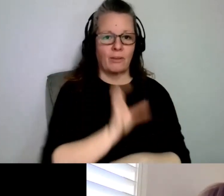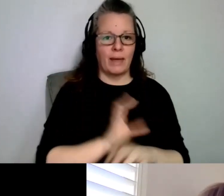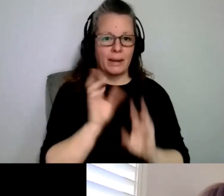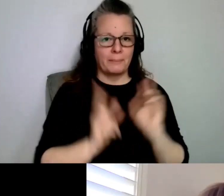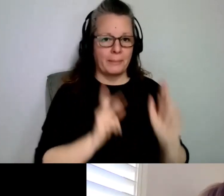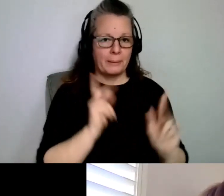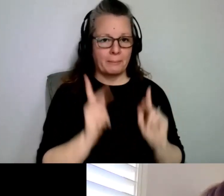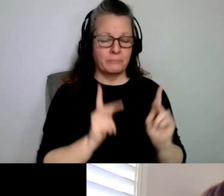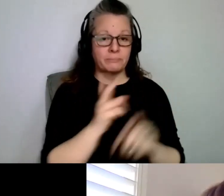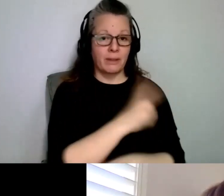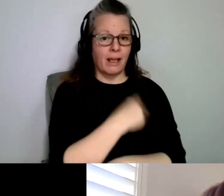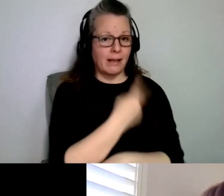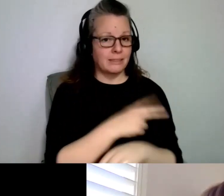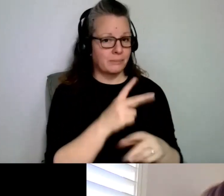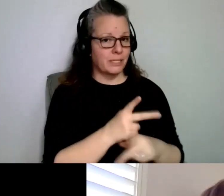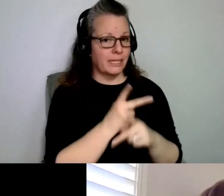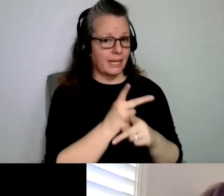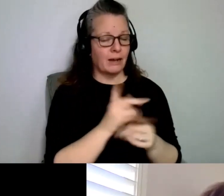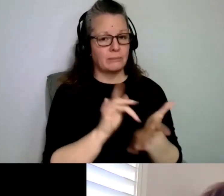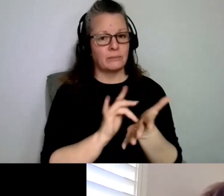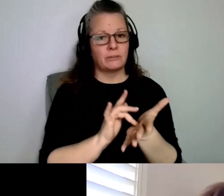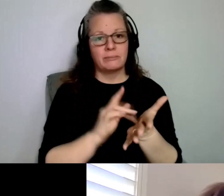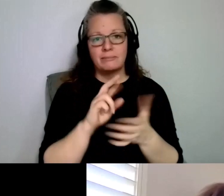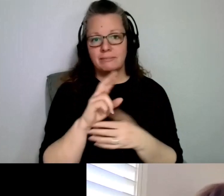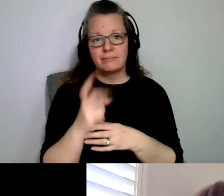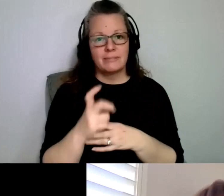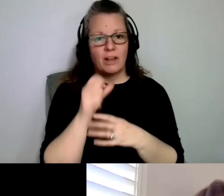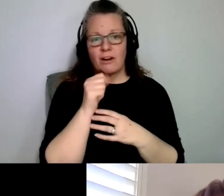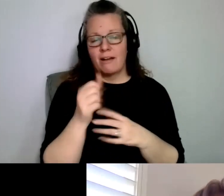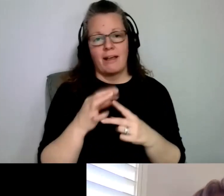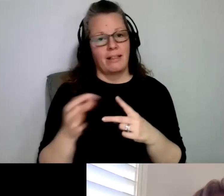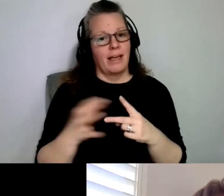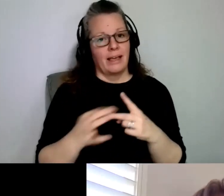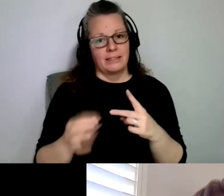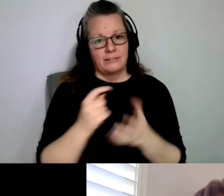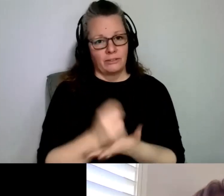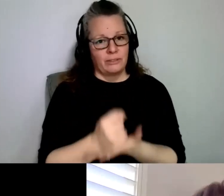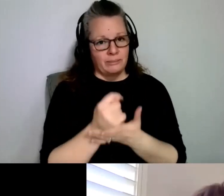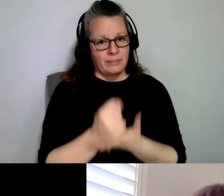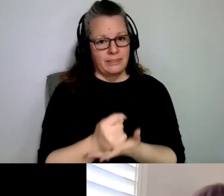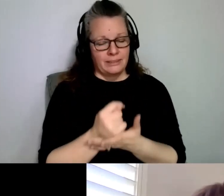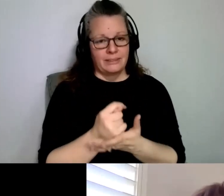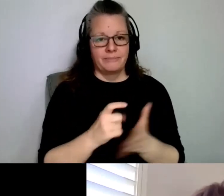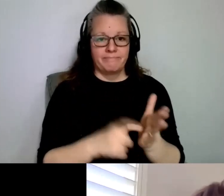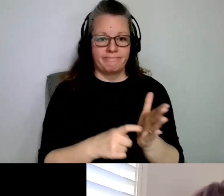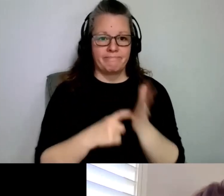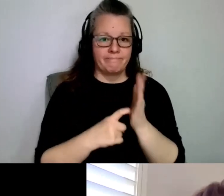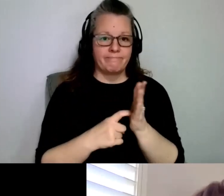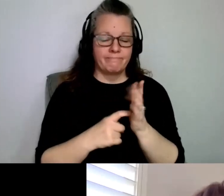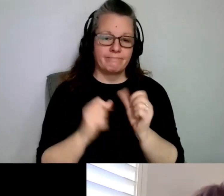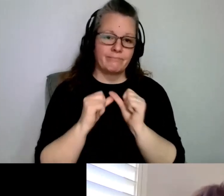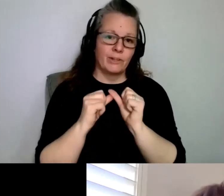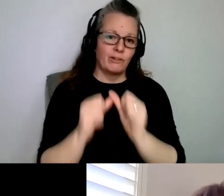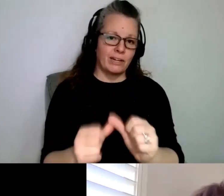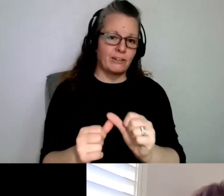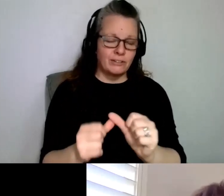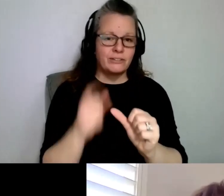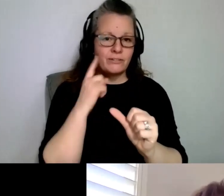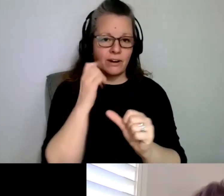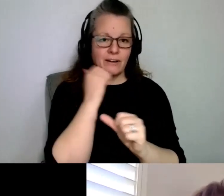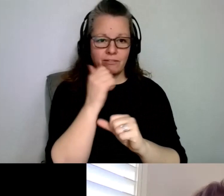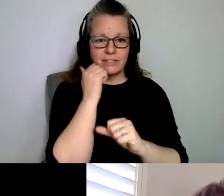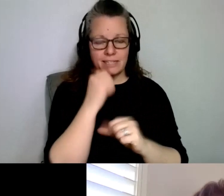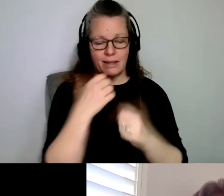hospital care and prescription medications aren't elective treatments. In fact, they're often critical to daily wellness